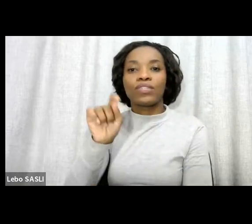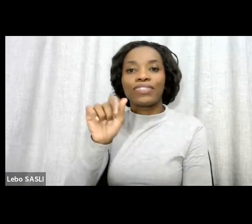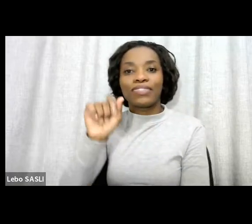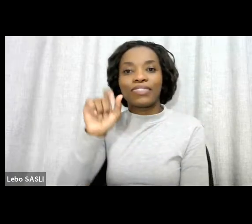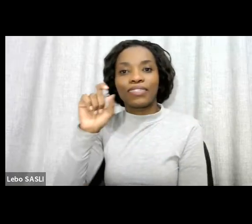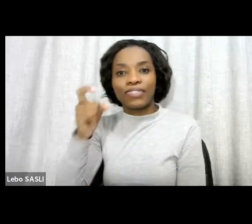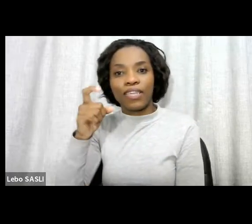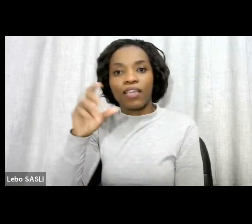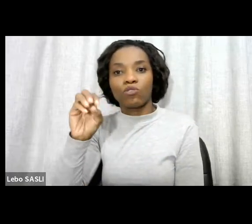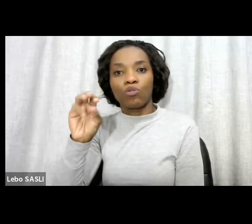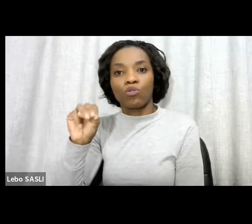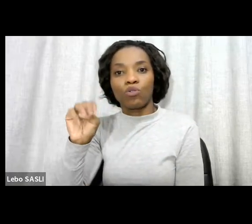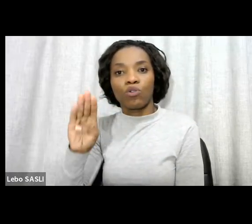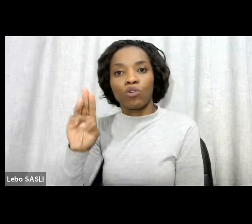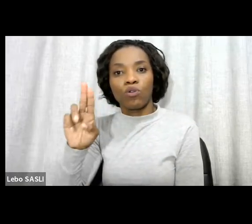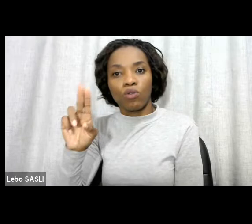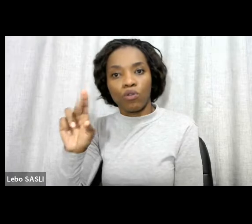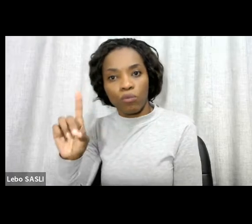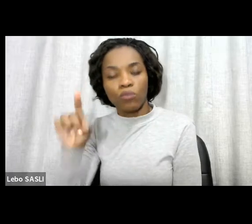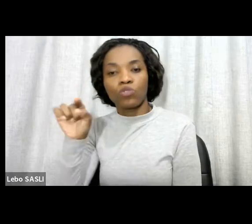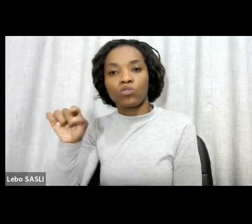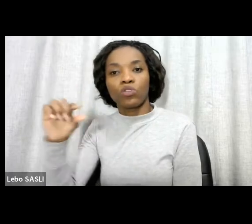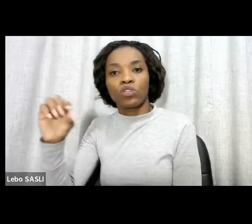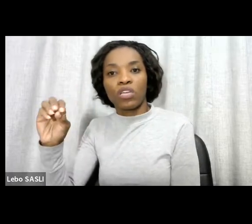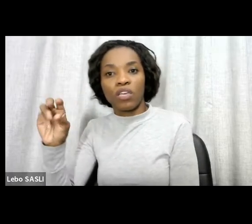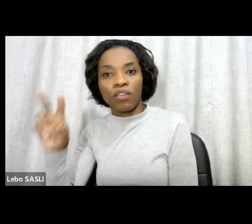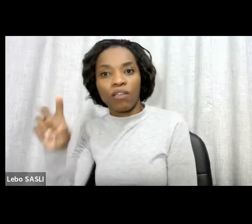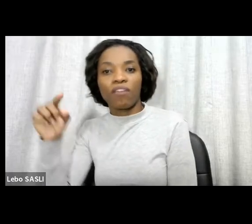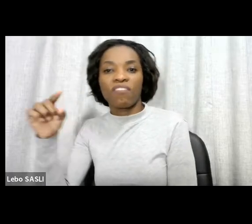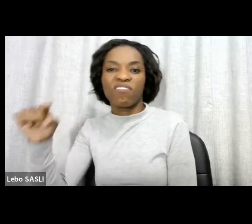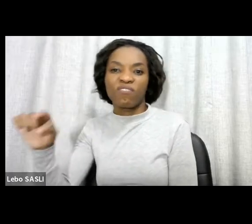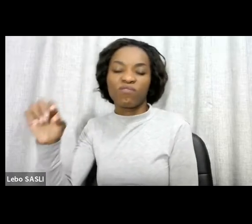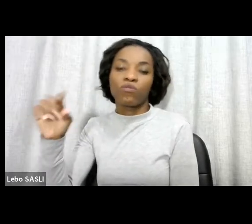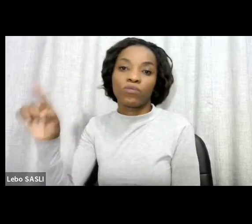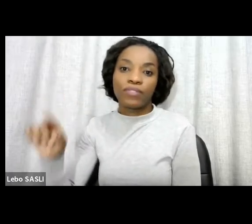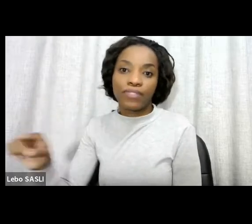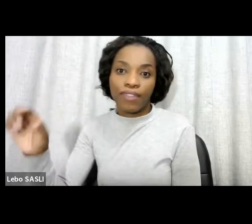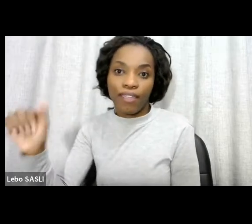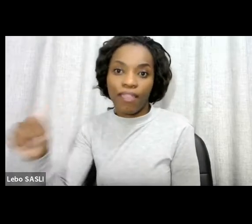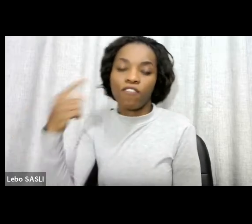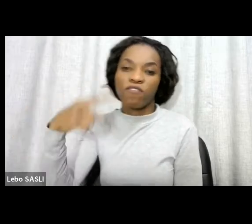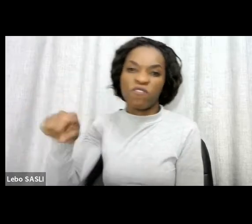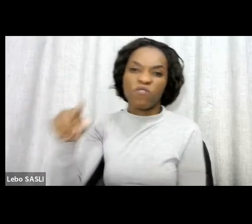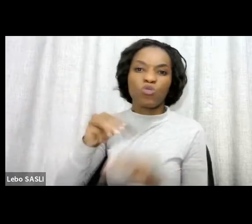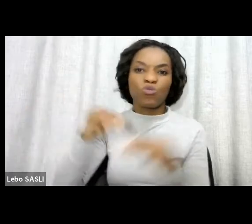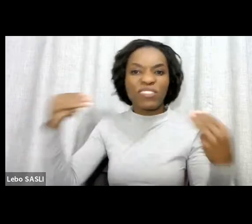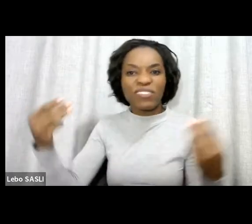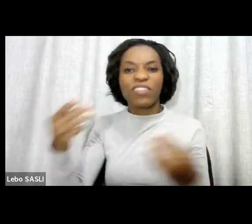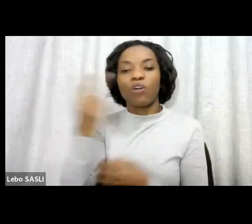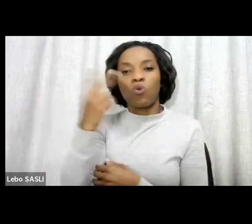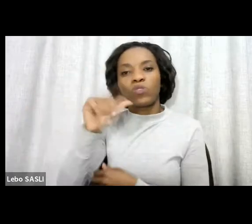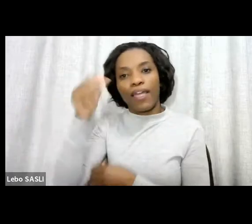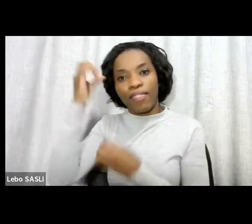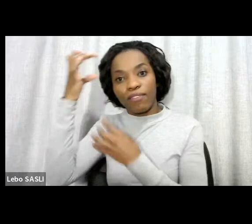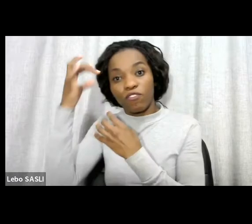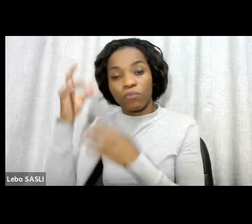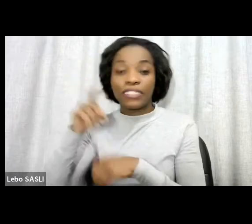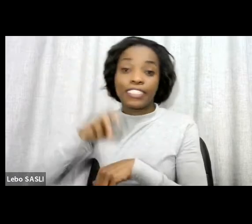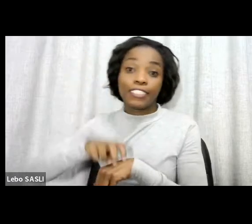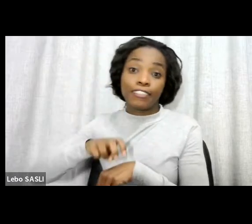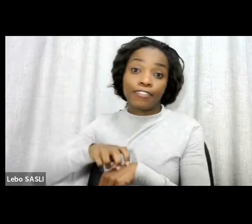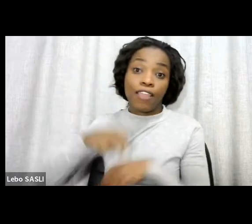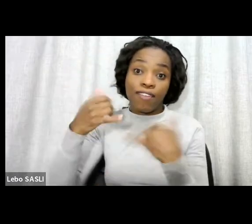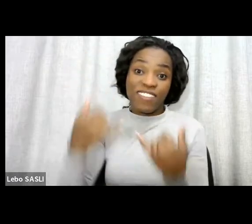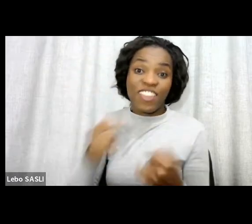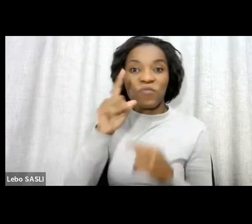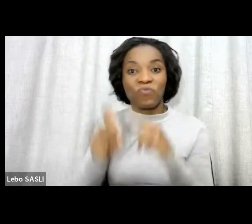www.taxombud.gov.za, for their newsletter and for additional information that you may require. We now have reached the Q&A segment.